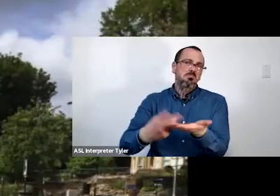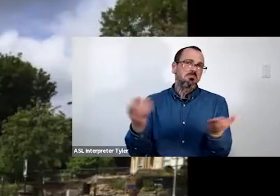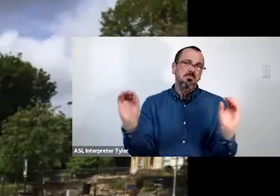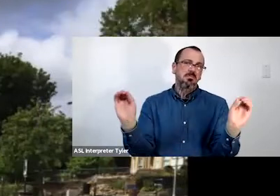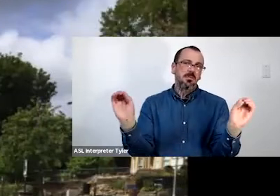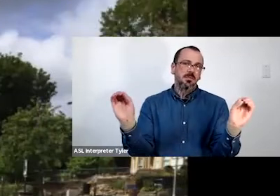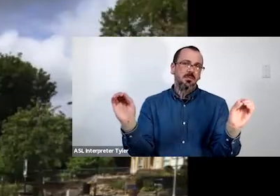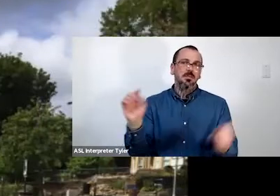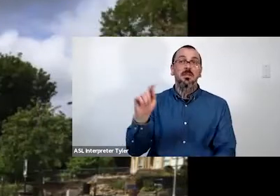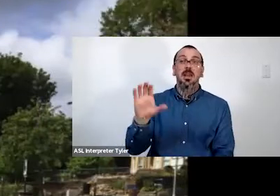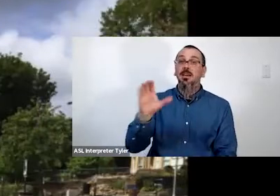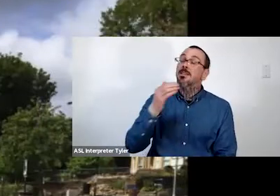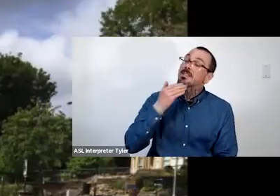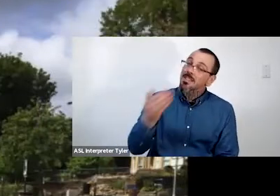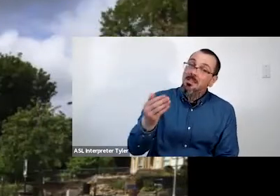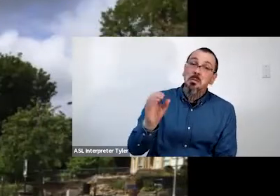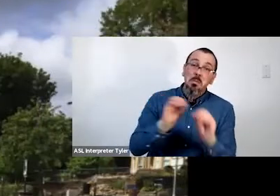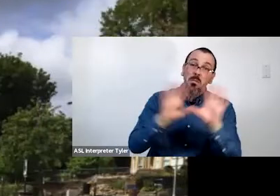Thanks for clarifying.